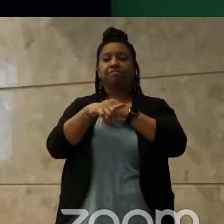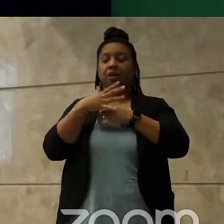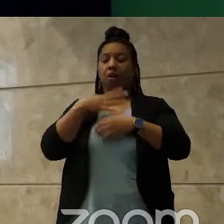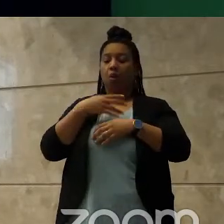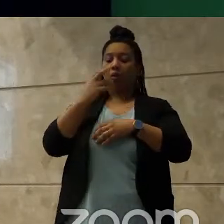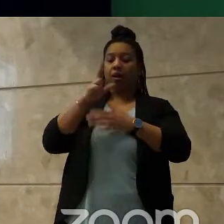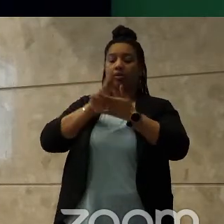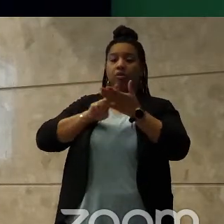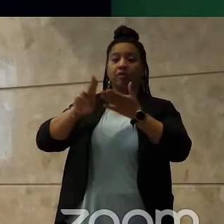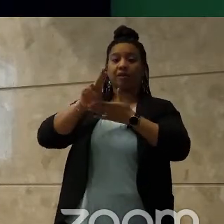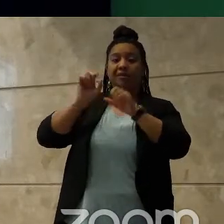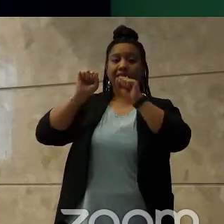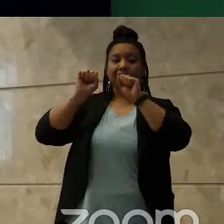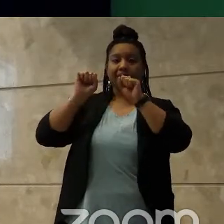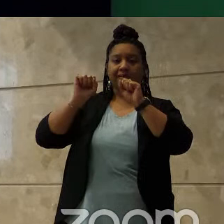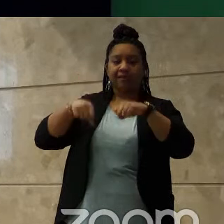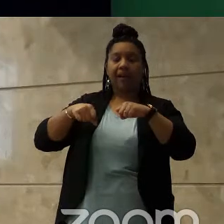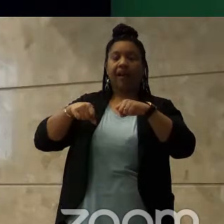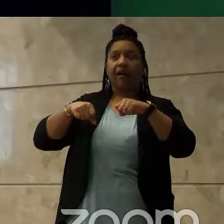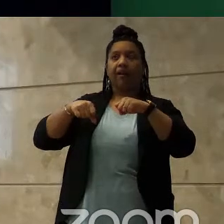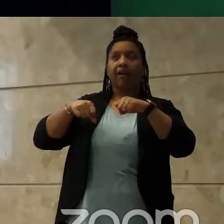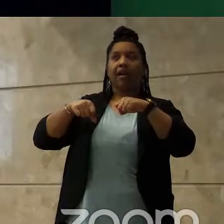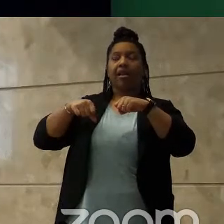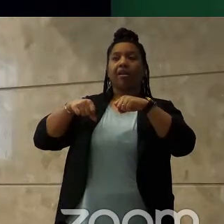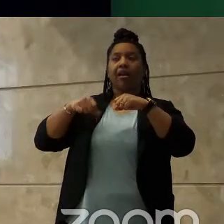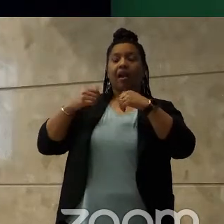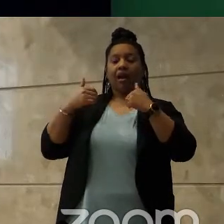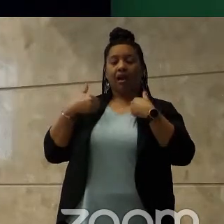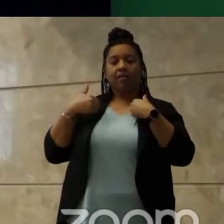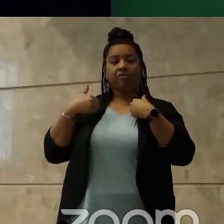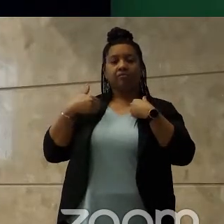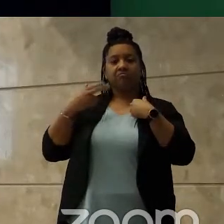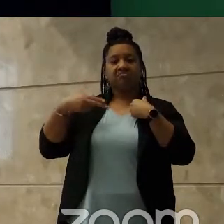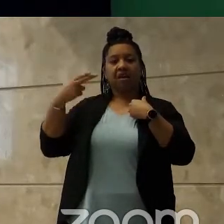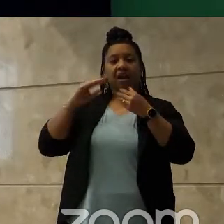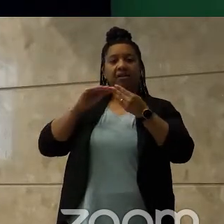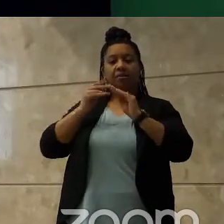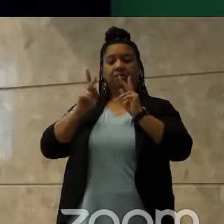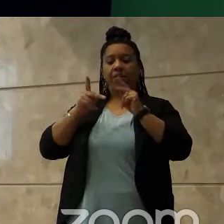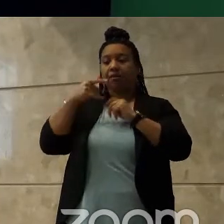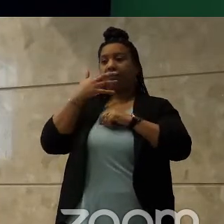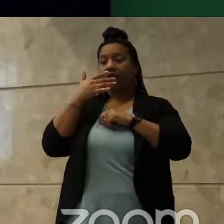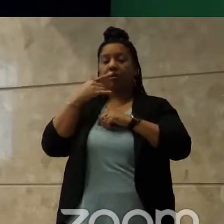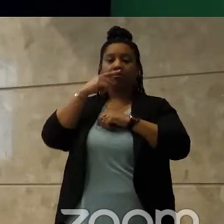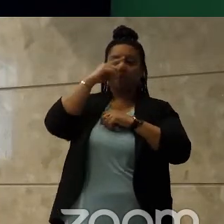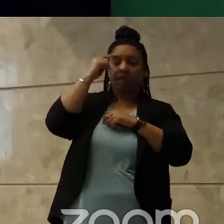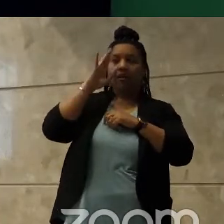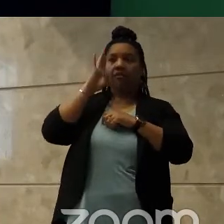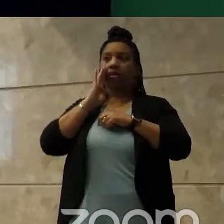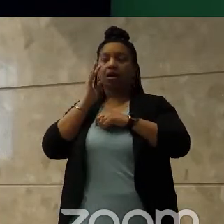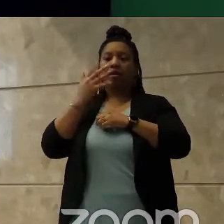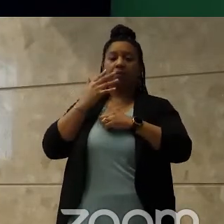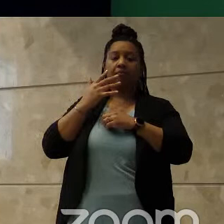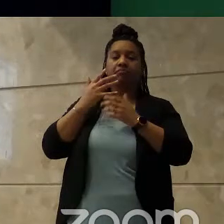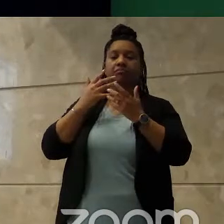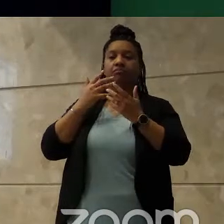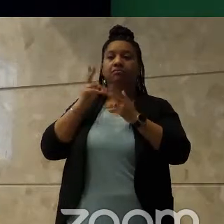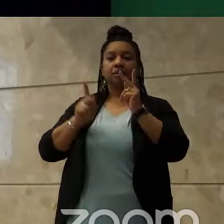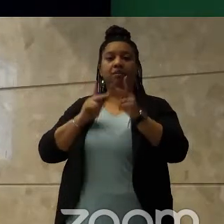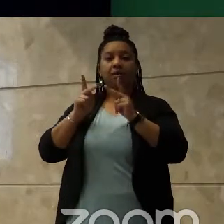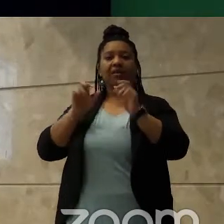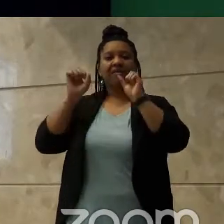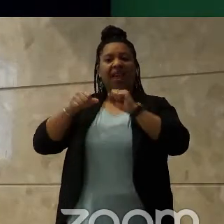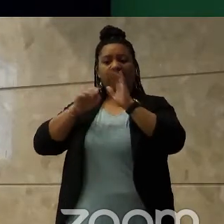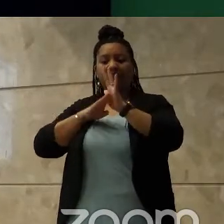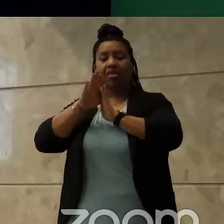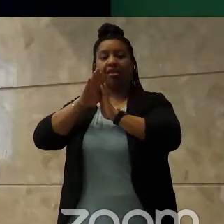university can produce large numbers of people of color, Blacks and others, who can excel in